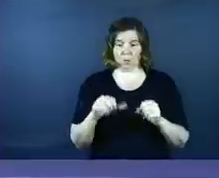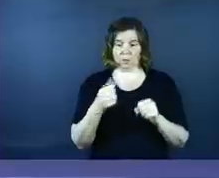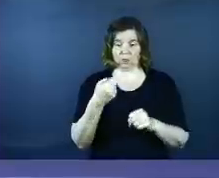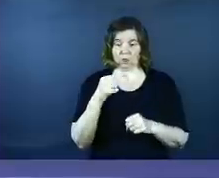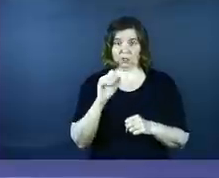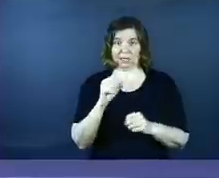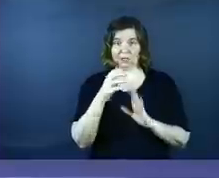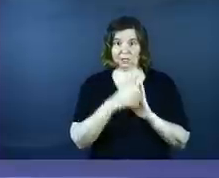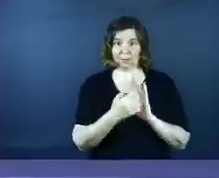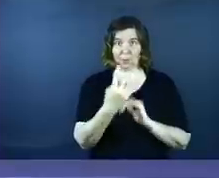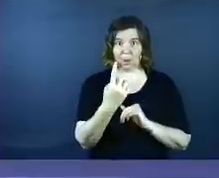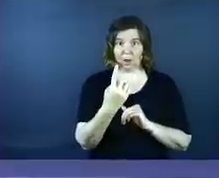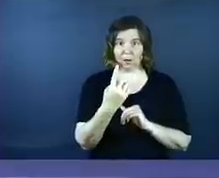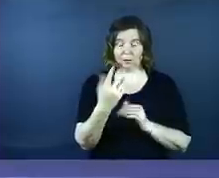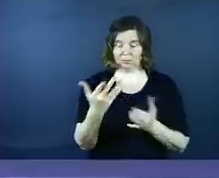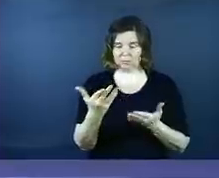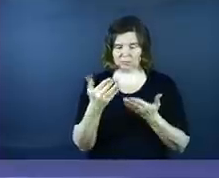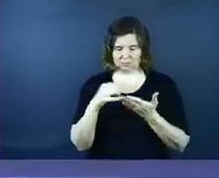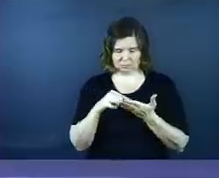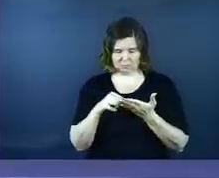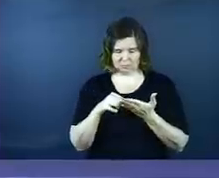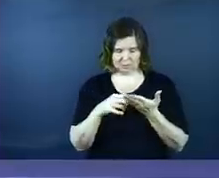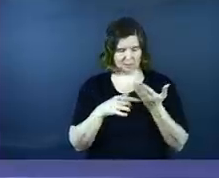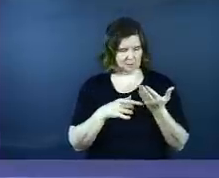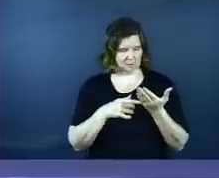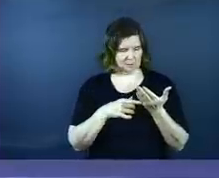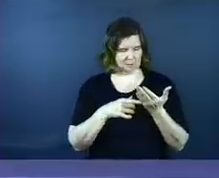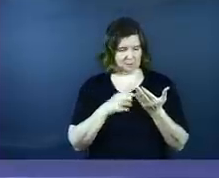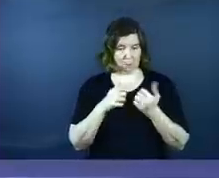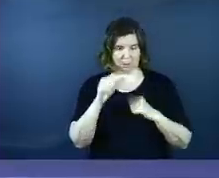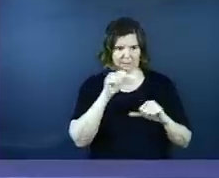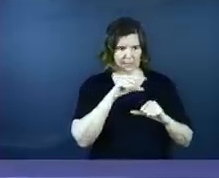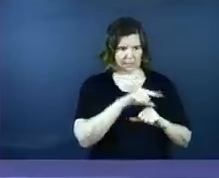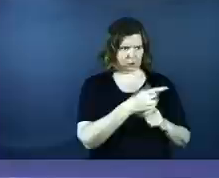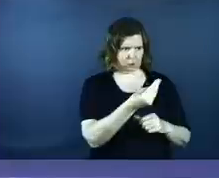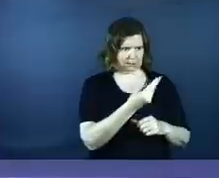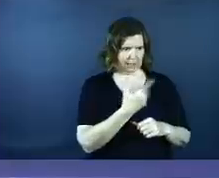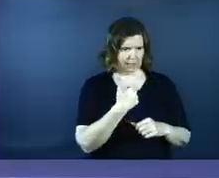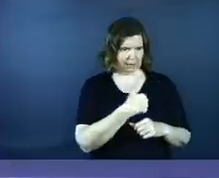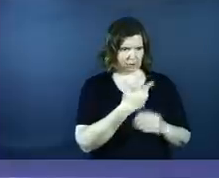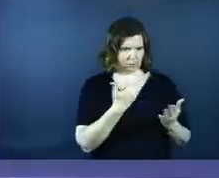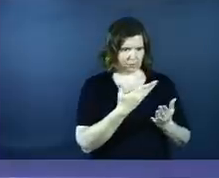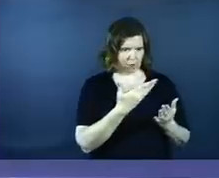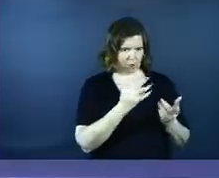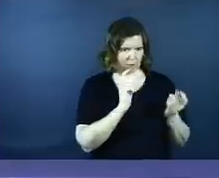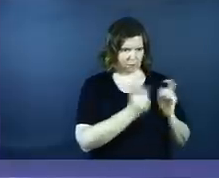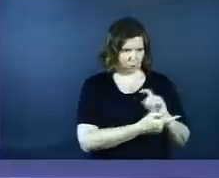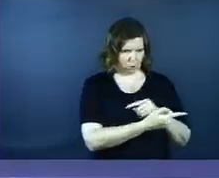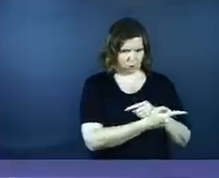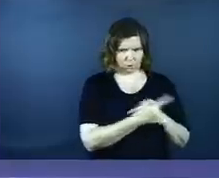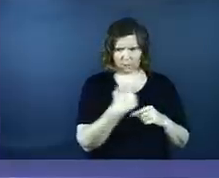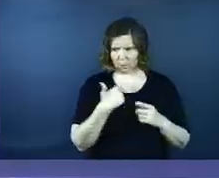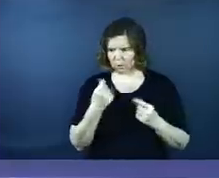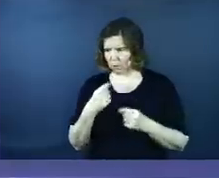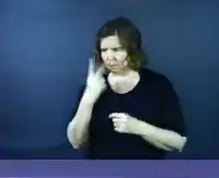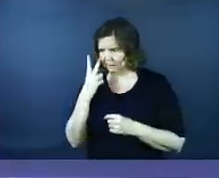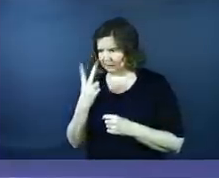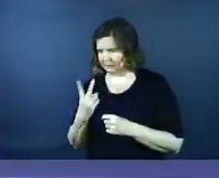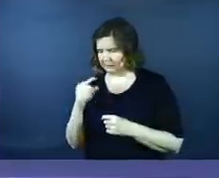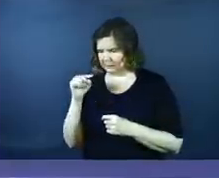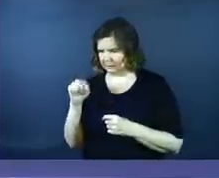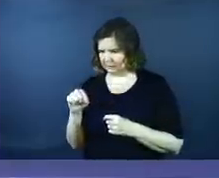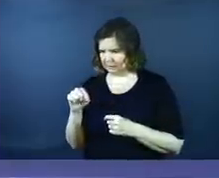Genesis chapter 1 and marry it up with what scientists are telling us over here? And what do we do when we see